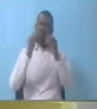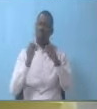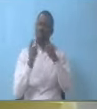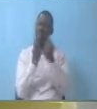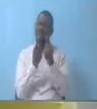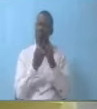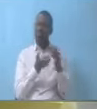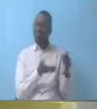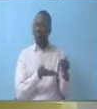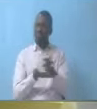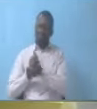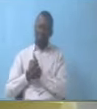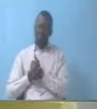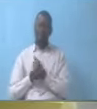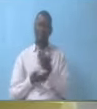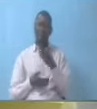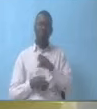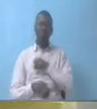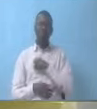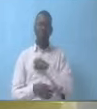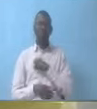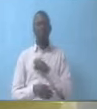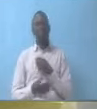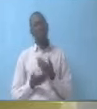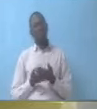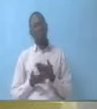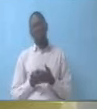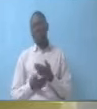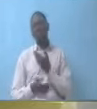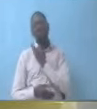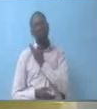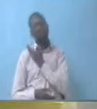We should be left alone. To